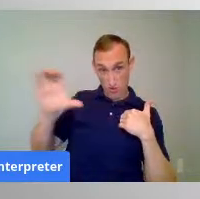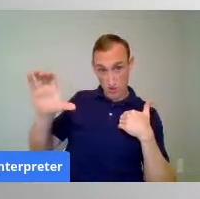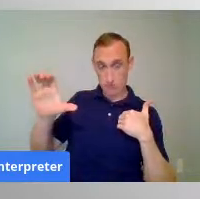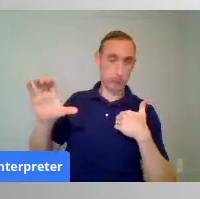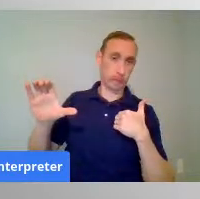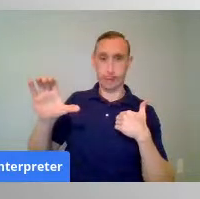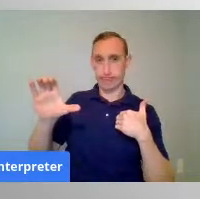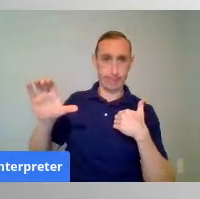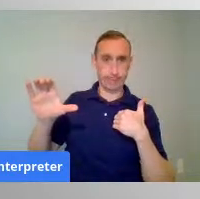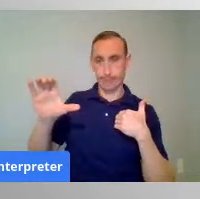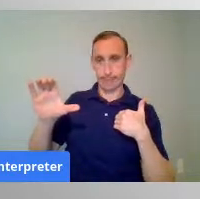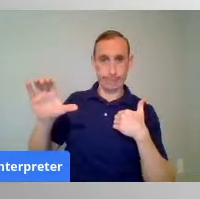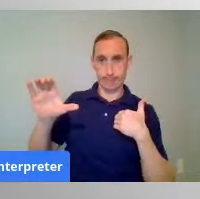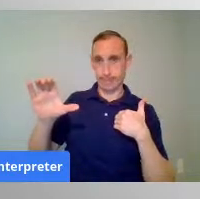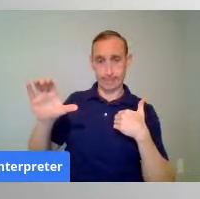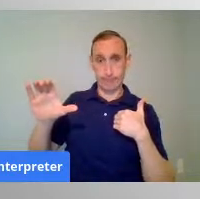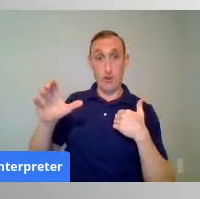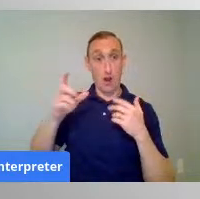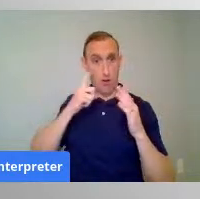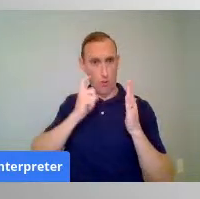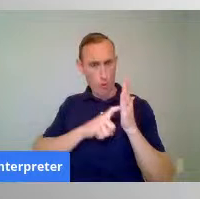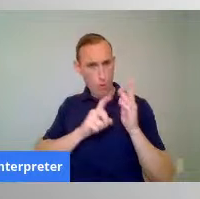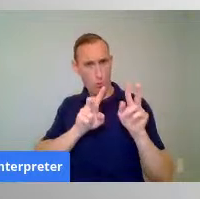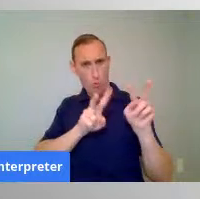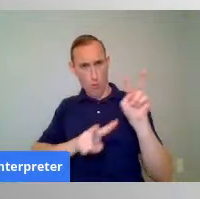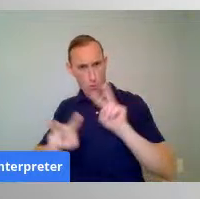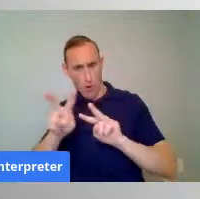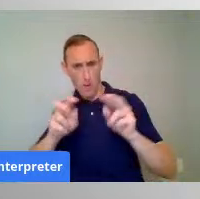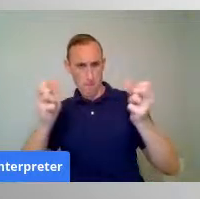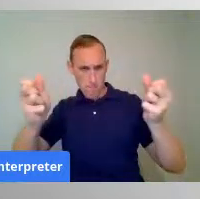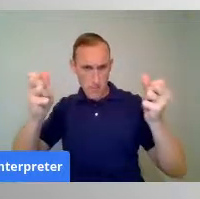as closely as parents would have.